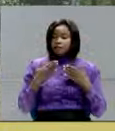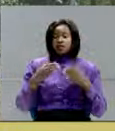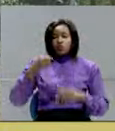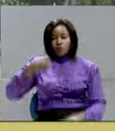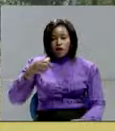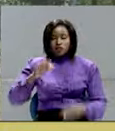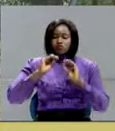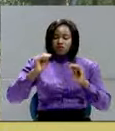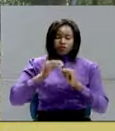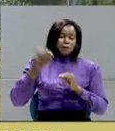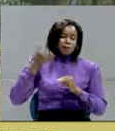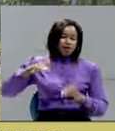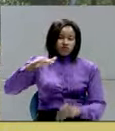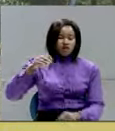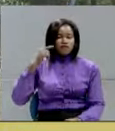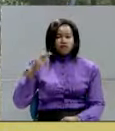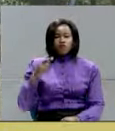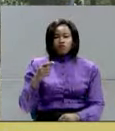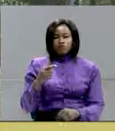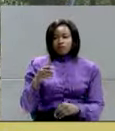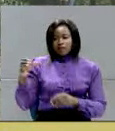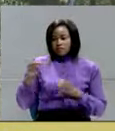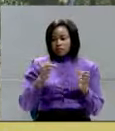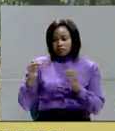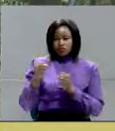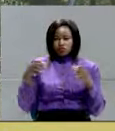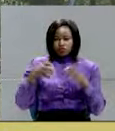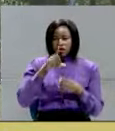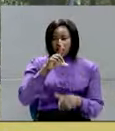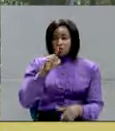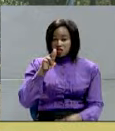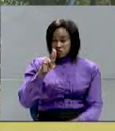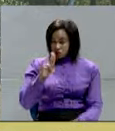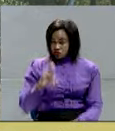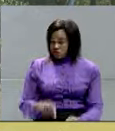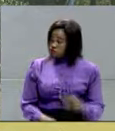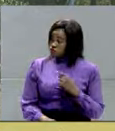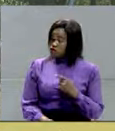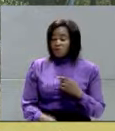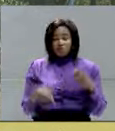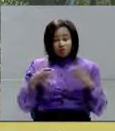educational background of the recruits. These people whom you think are villagers,